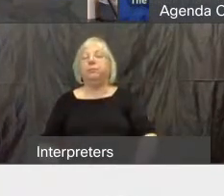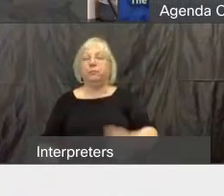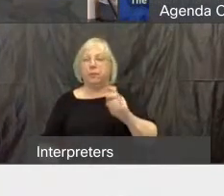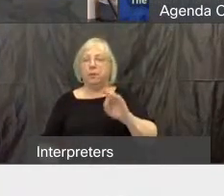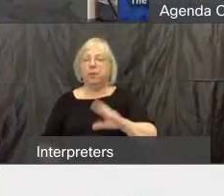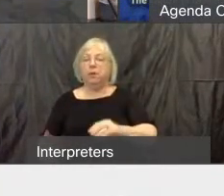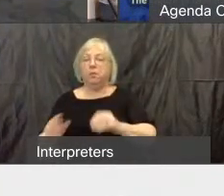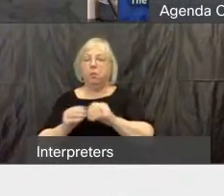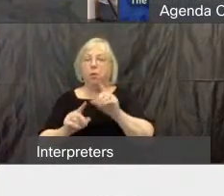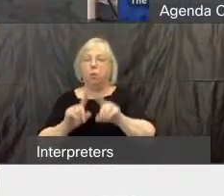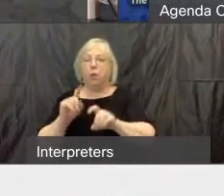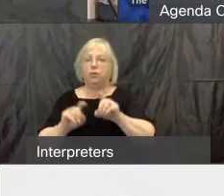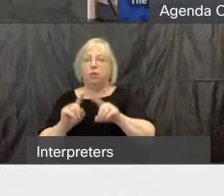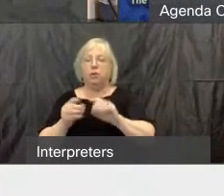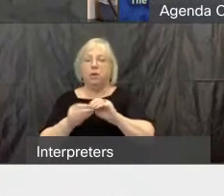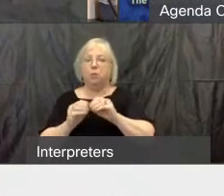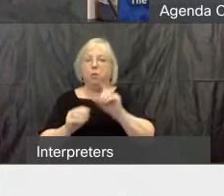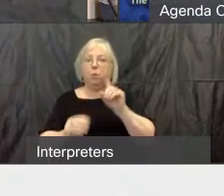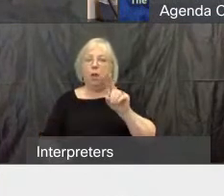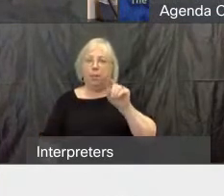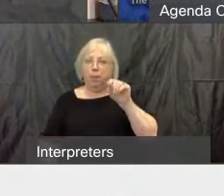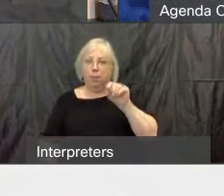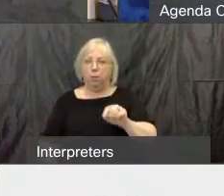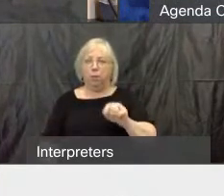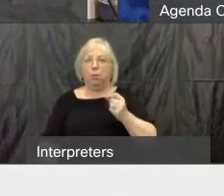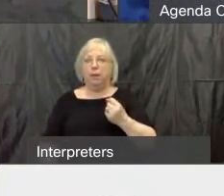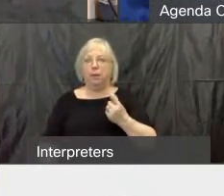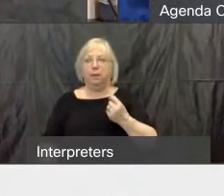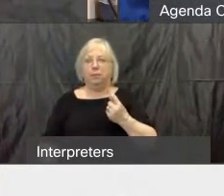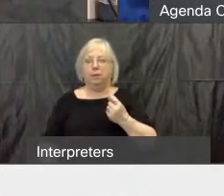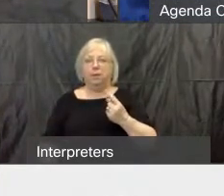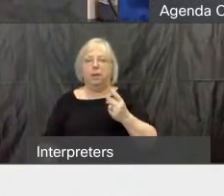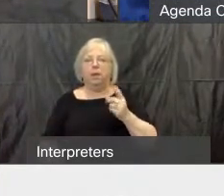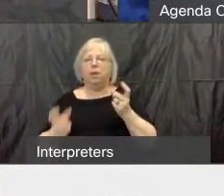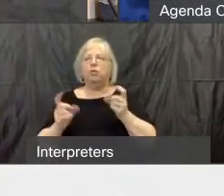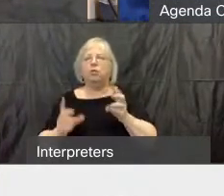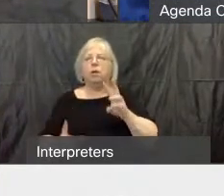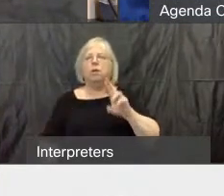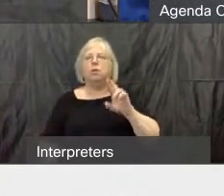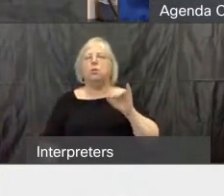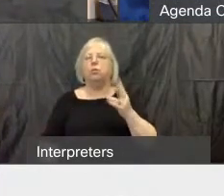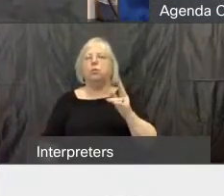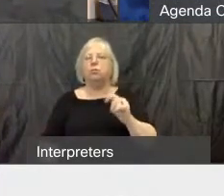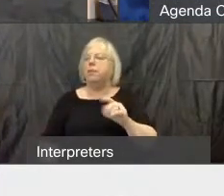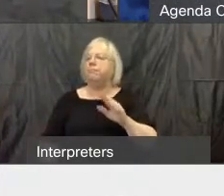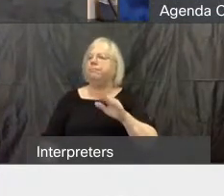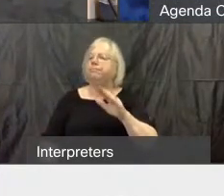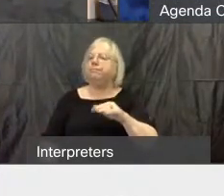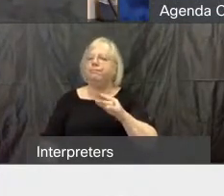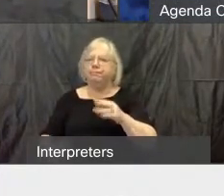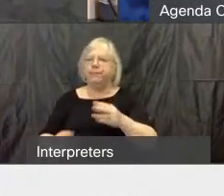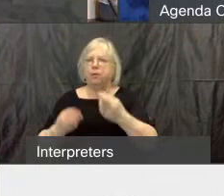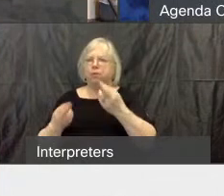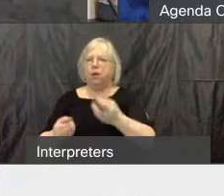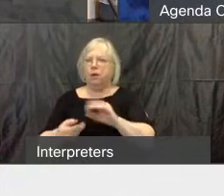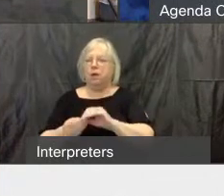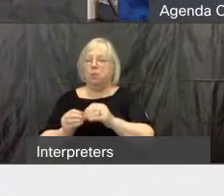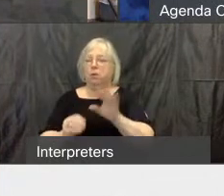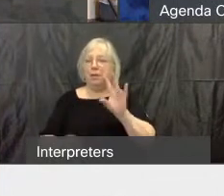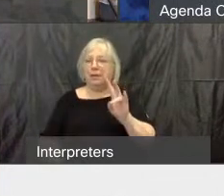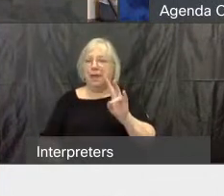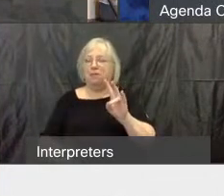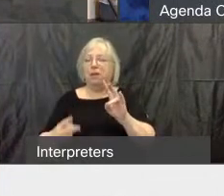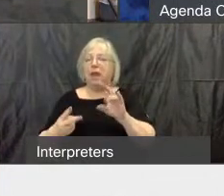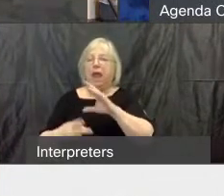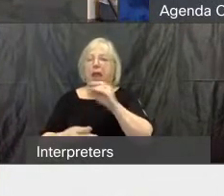Any more questions with items 1 through 11? Director Wright. Mayor, on resolution number 7